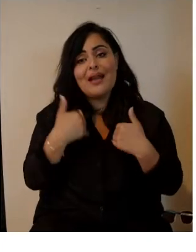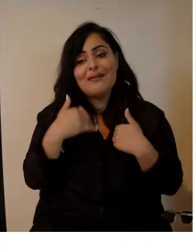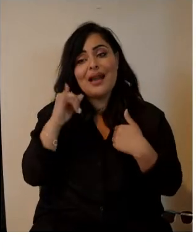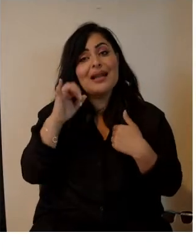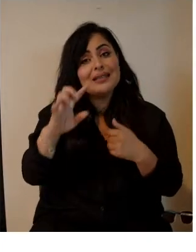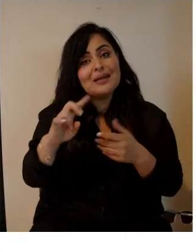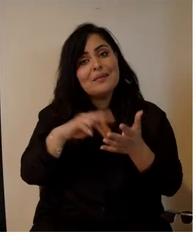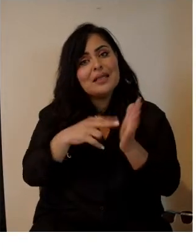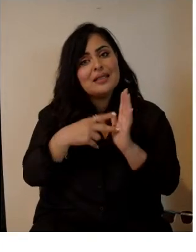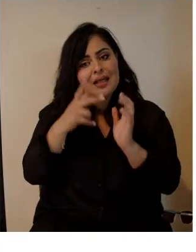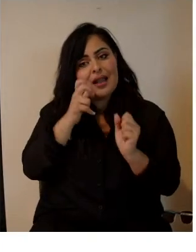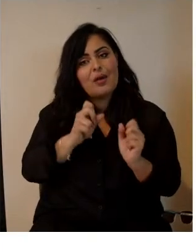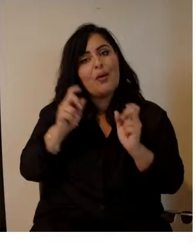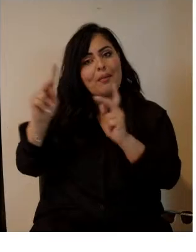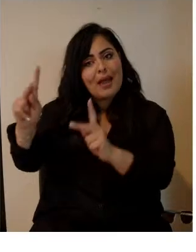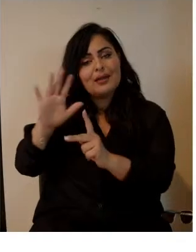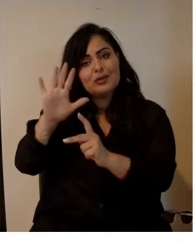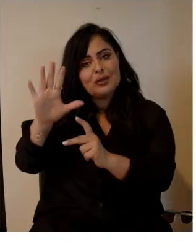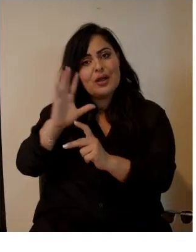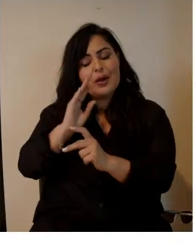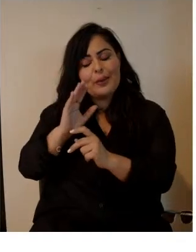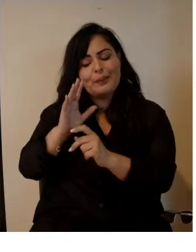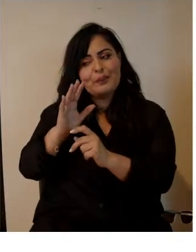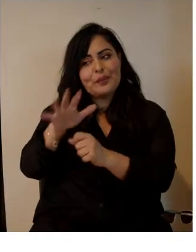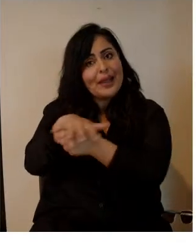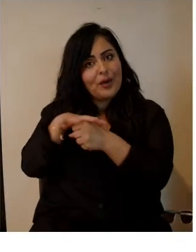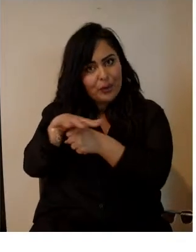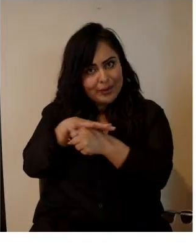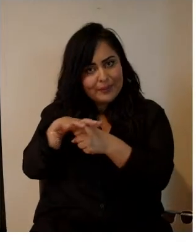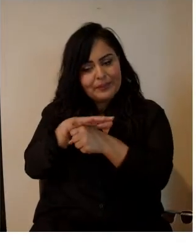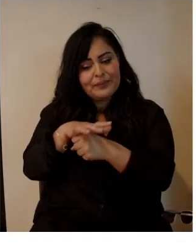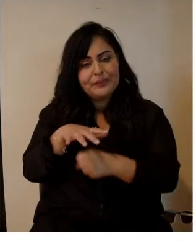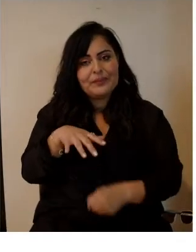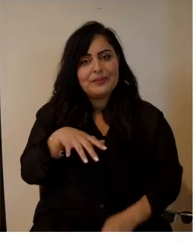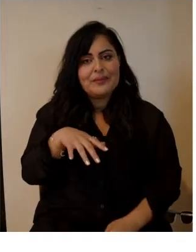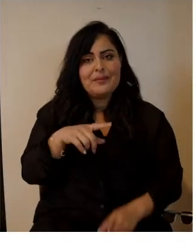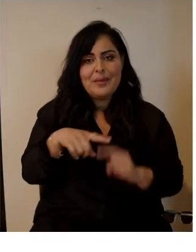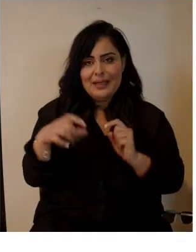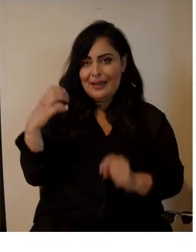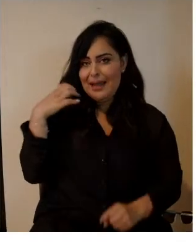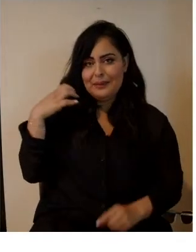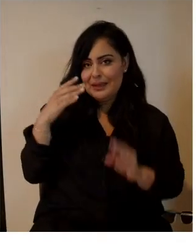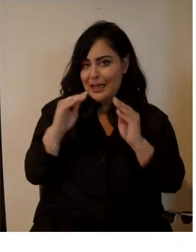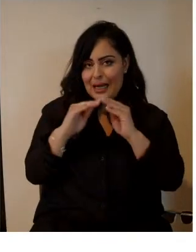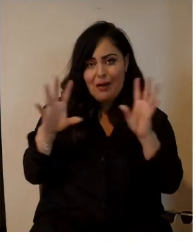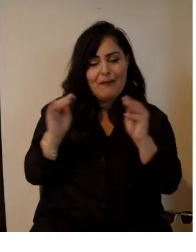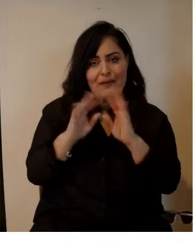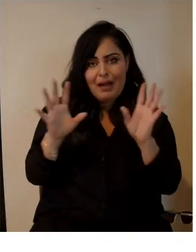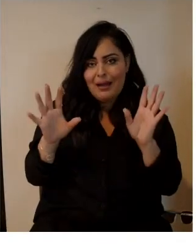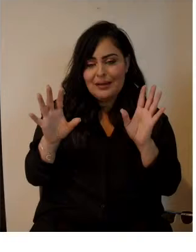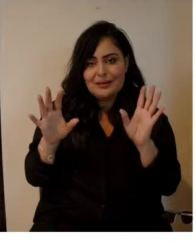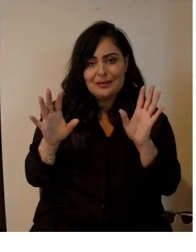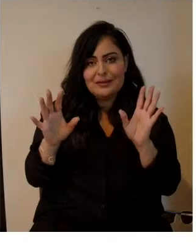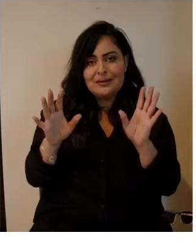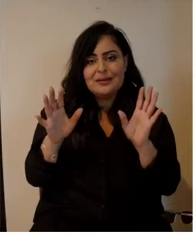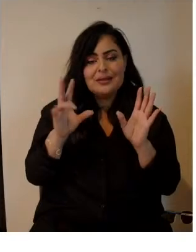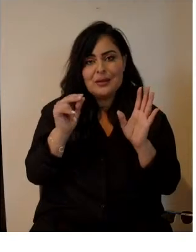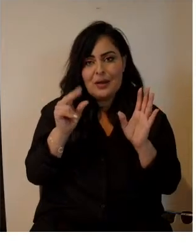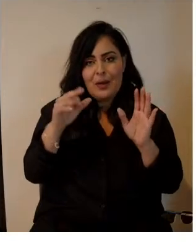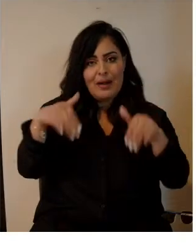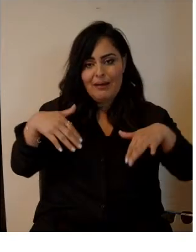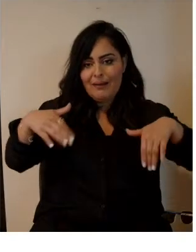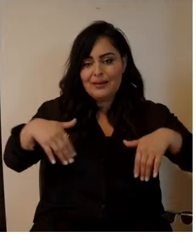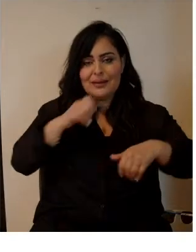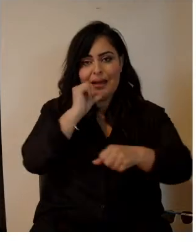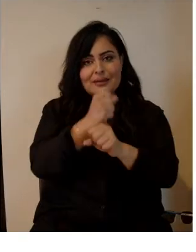ID, were being allowed back into the area. And in fact, the captain clarified that. But we are going to work when it is safe